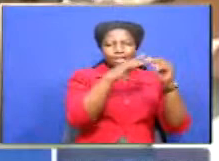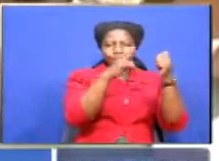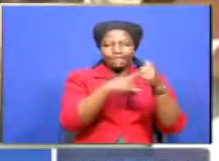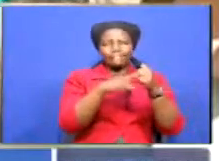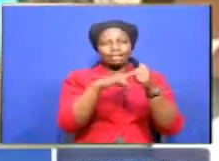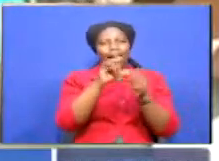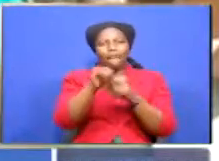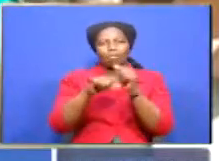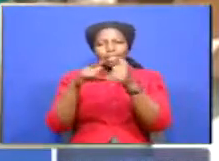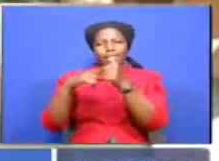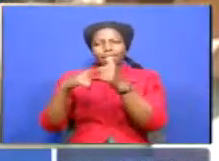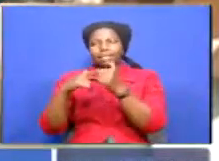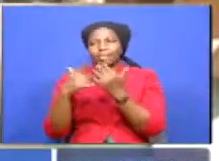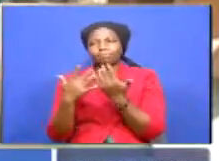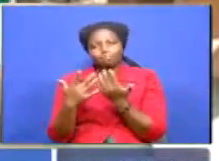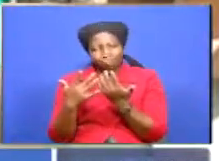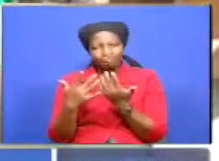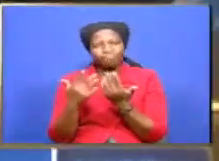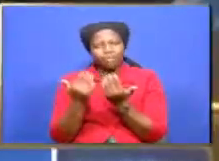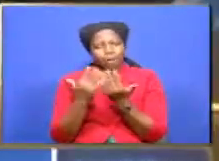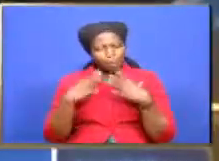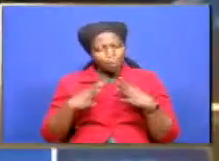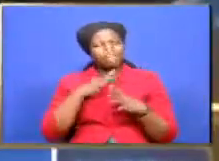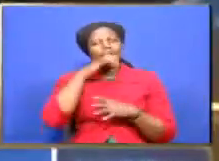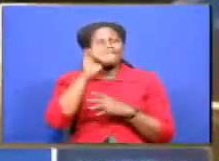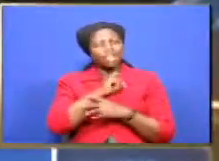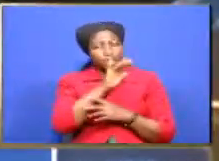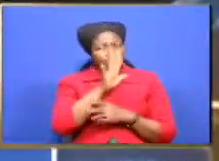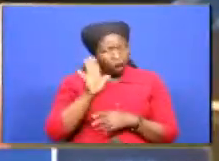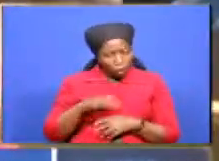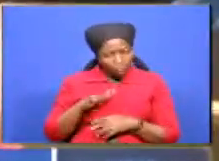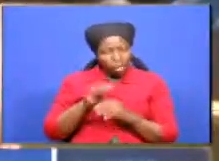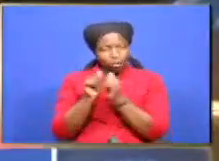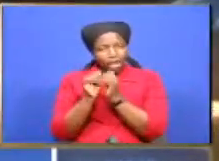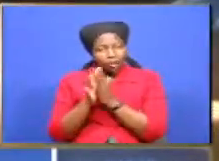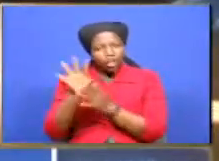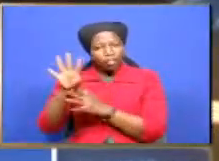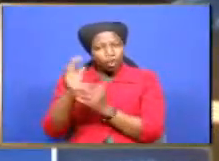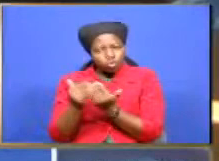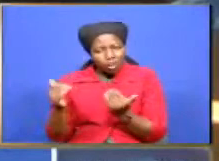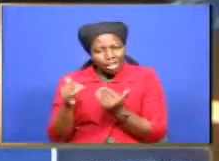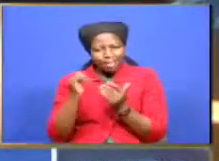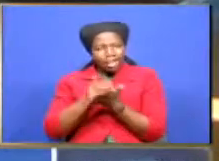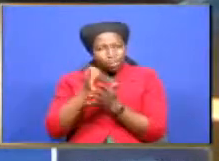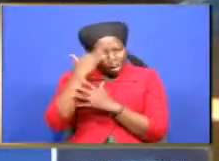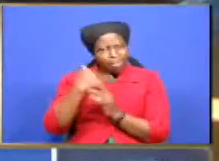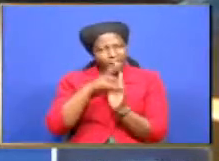mama na watoto waine. Na ndio maana tuko hapa kuangalia wale wabaya zaidi.